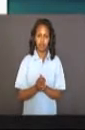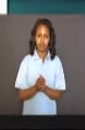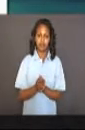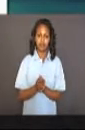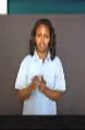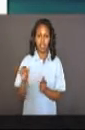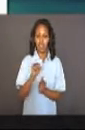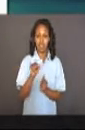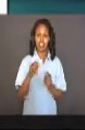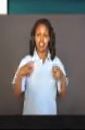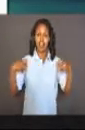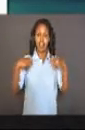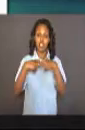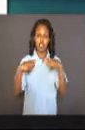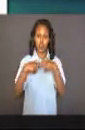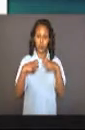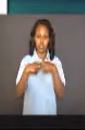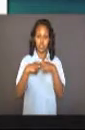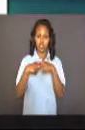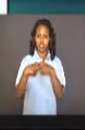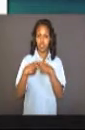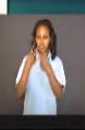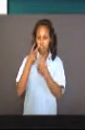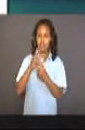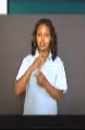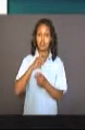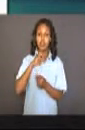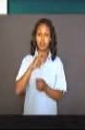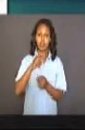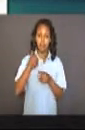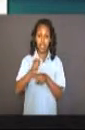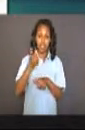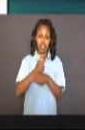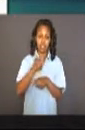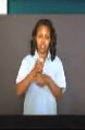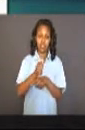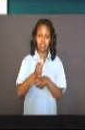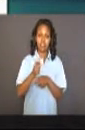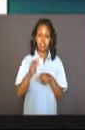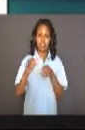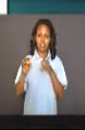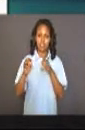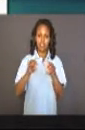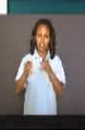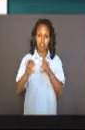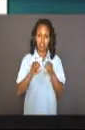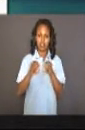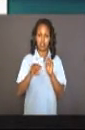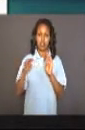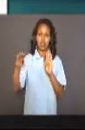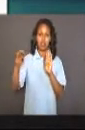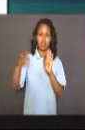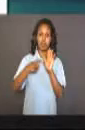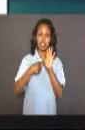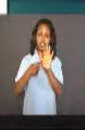As the electrons leave the metal, their absence is